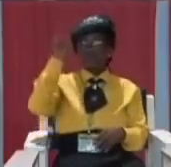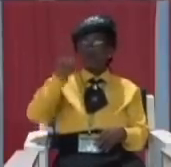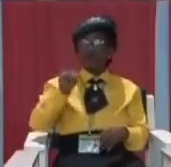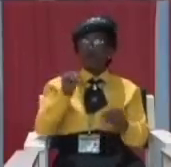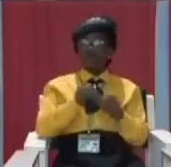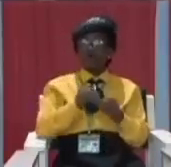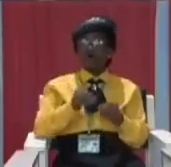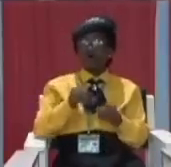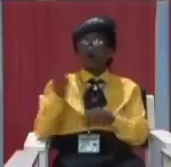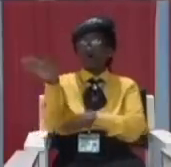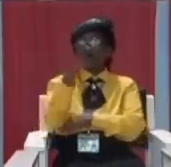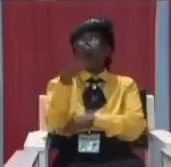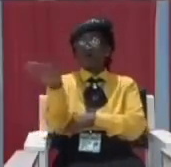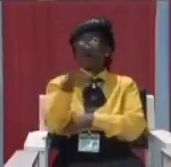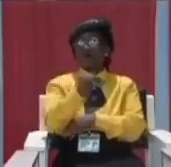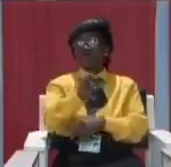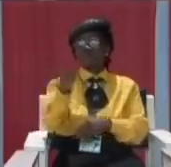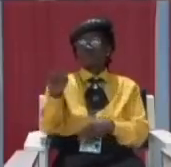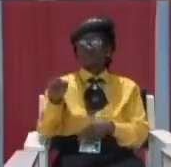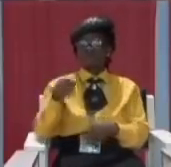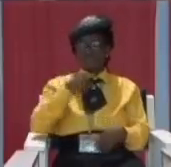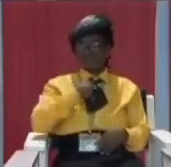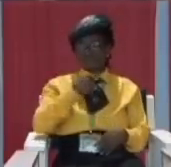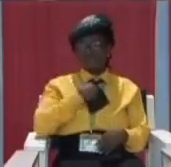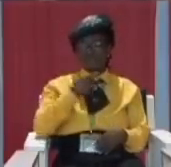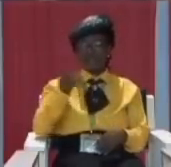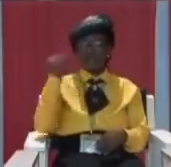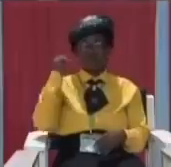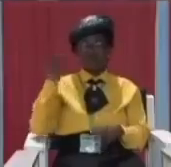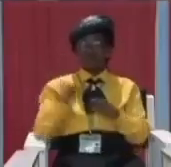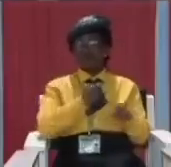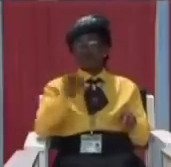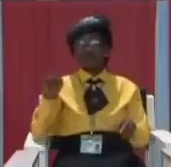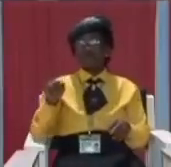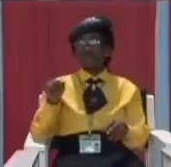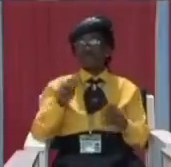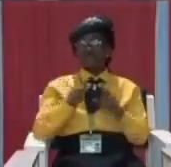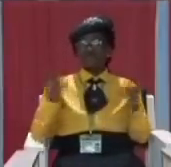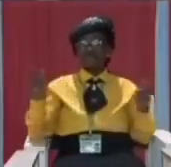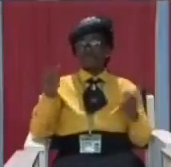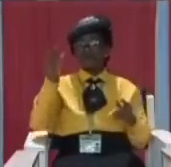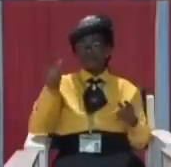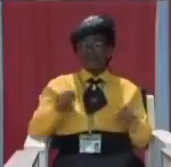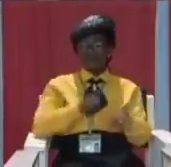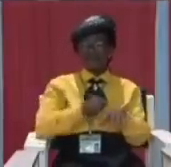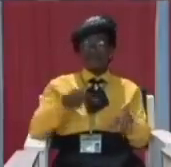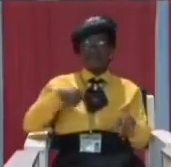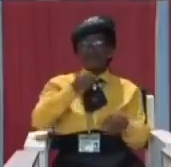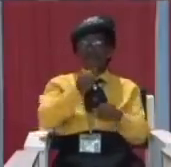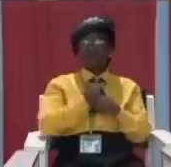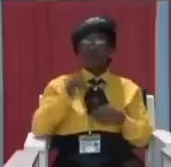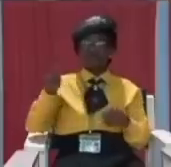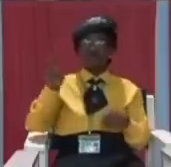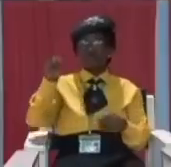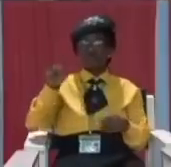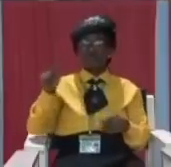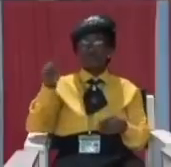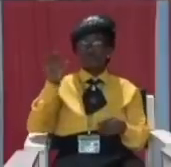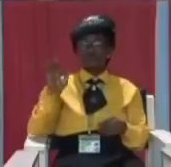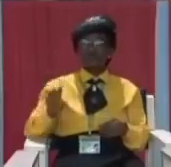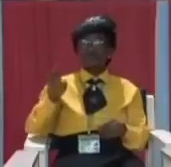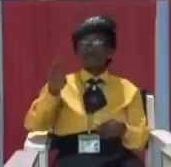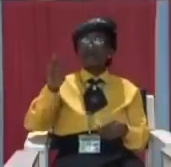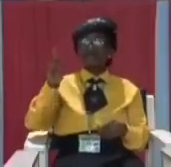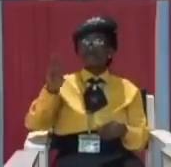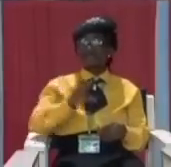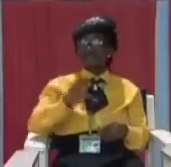And Peter was doing great. By the time you got to Matthew chapter 16 from verse 13 to 19, Matthew 16 from verse